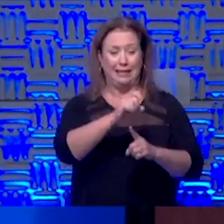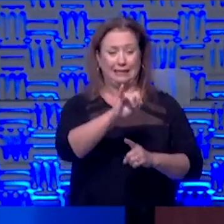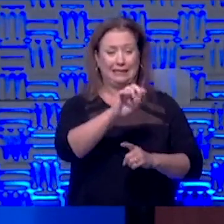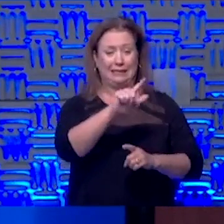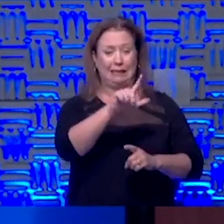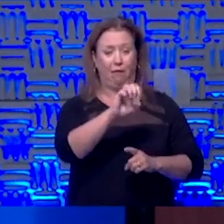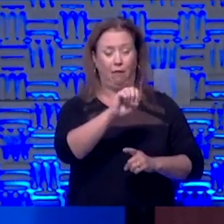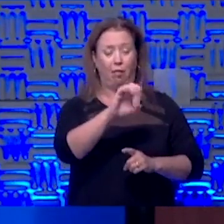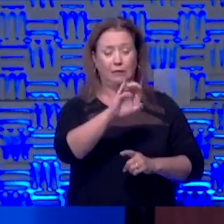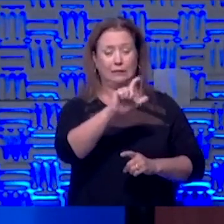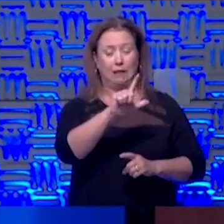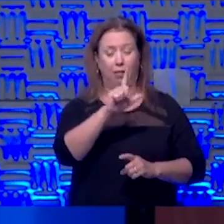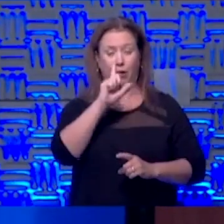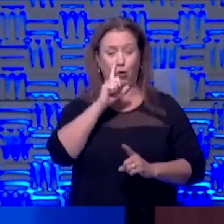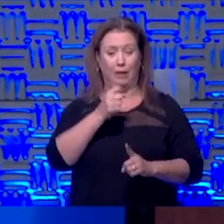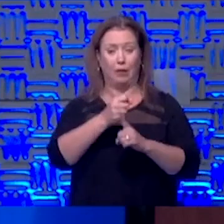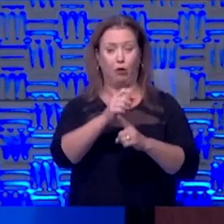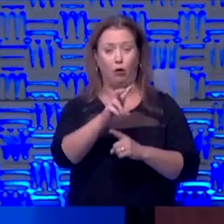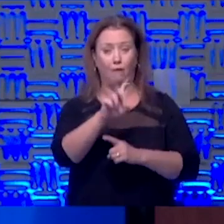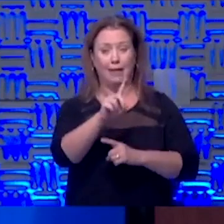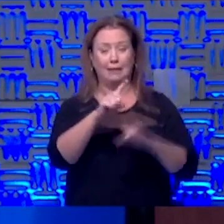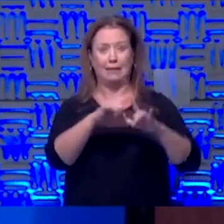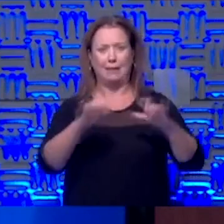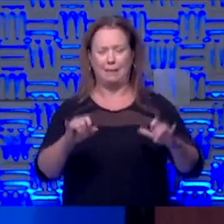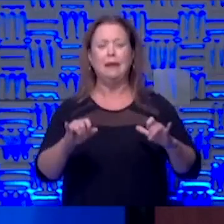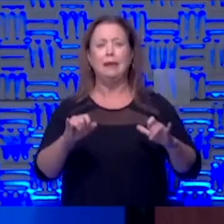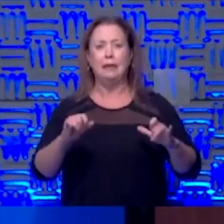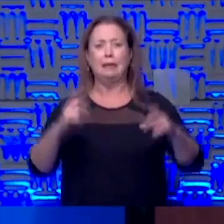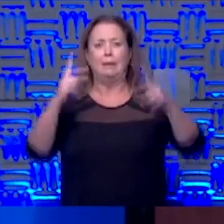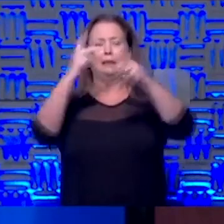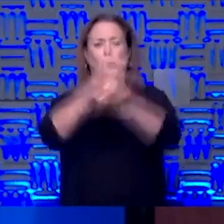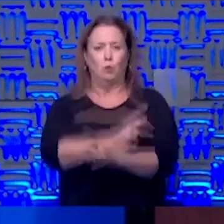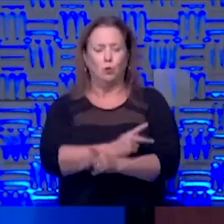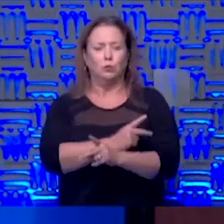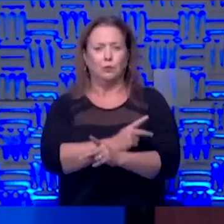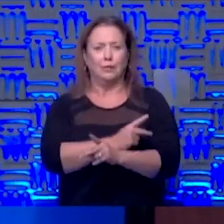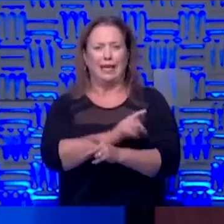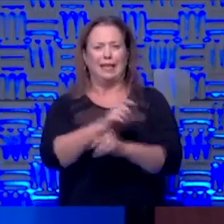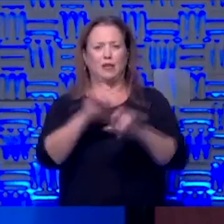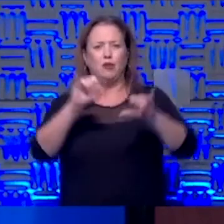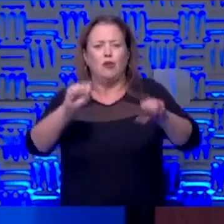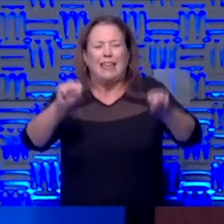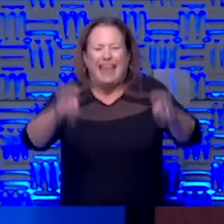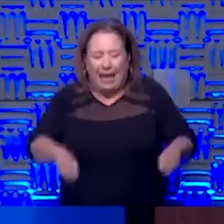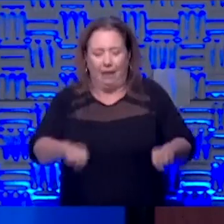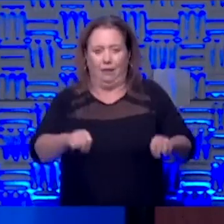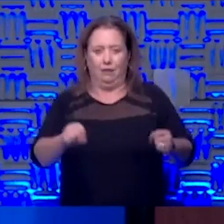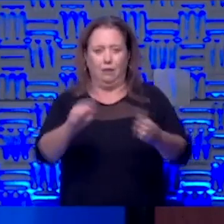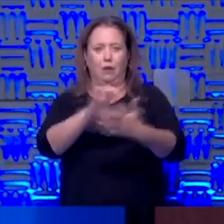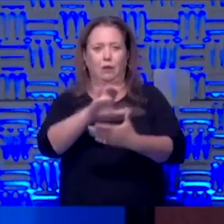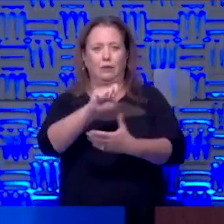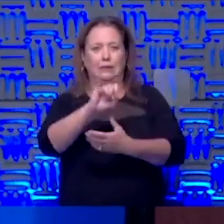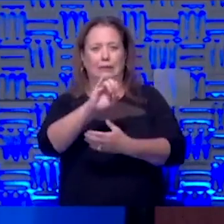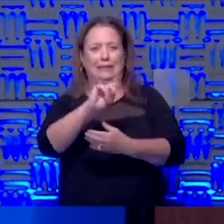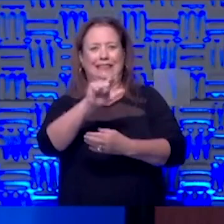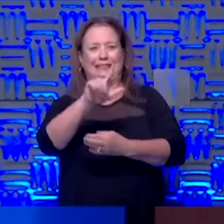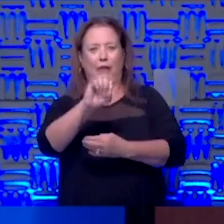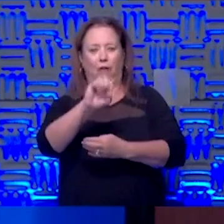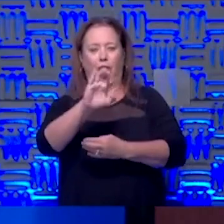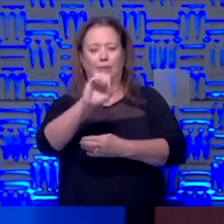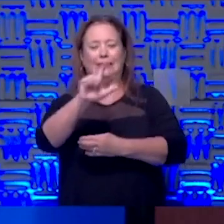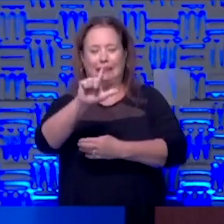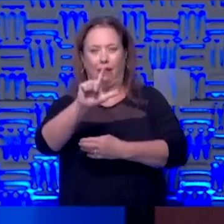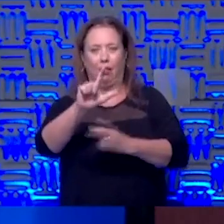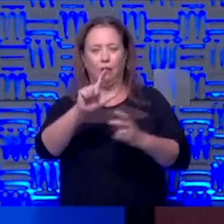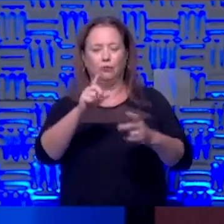or you needed to be in the ICU, that tends to exacerbate or even can cause a sickle cell crisis. And that's true for other types of blood